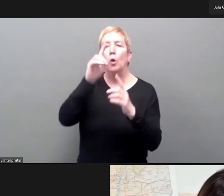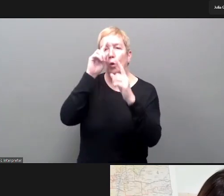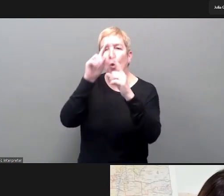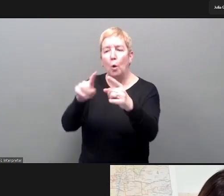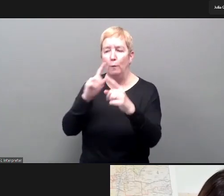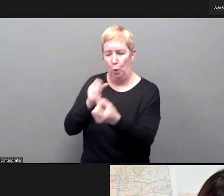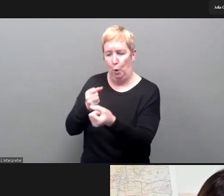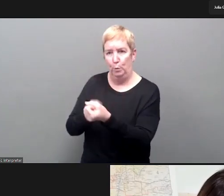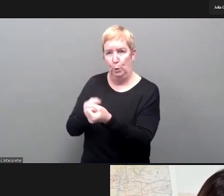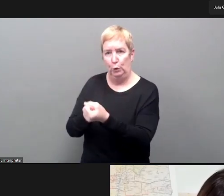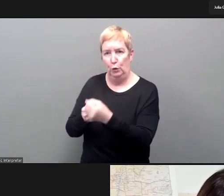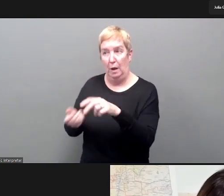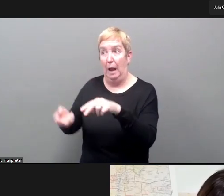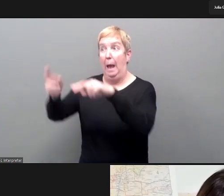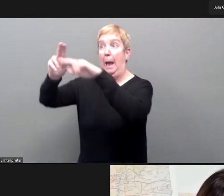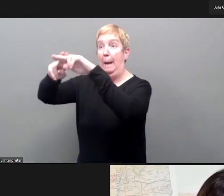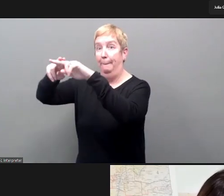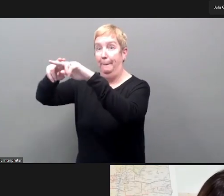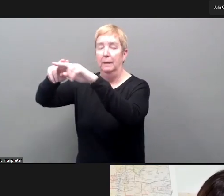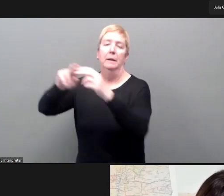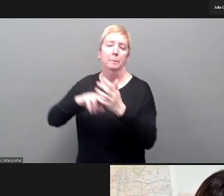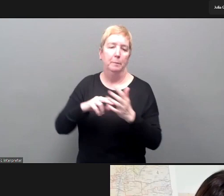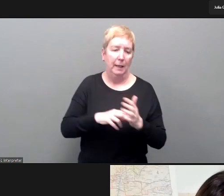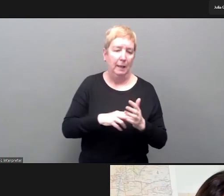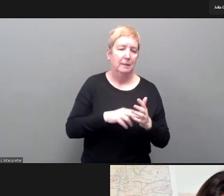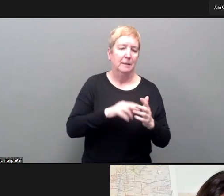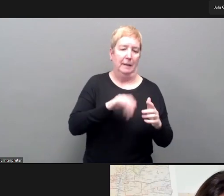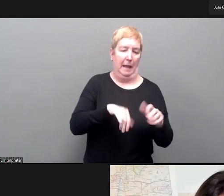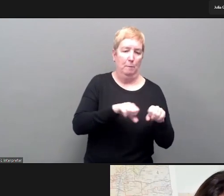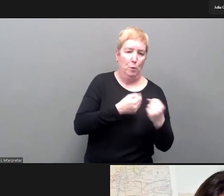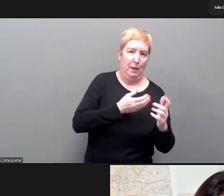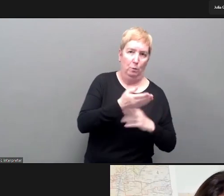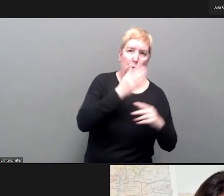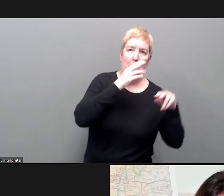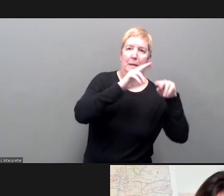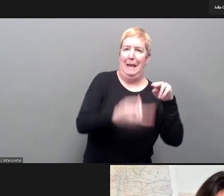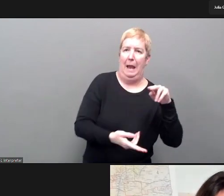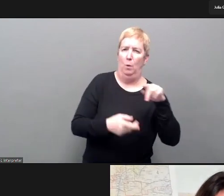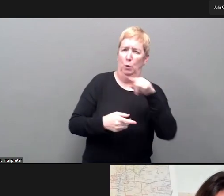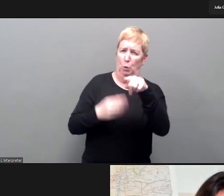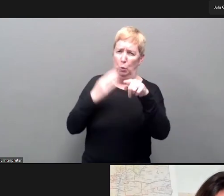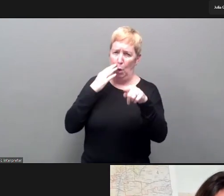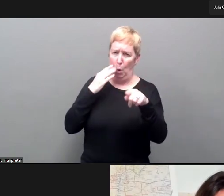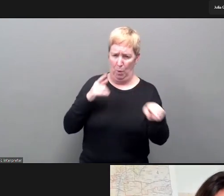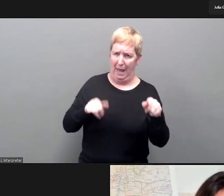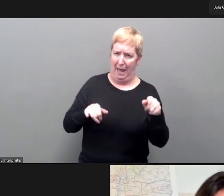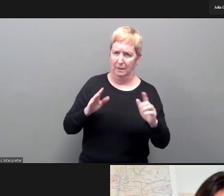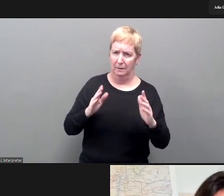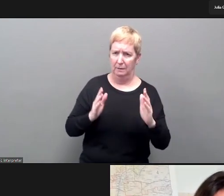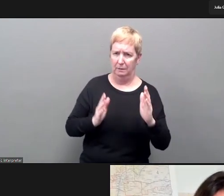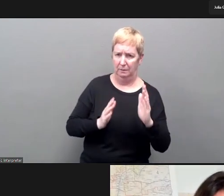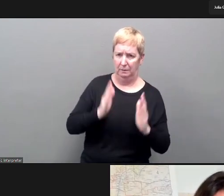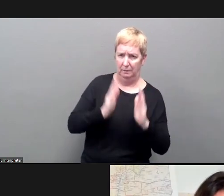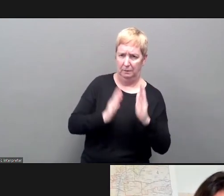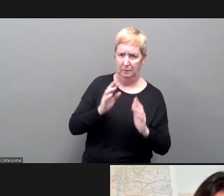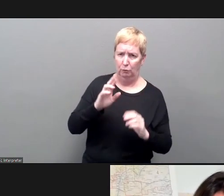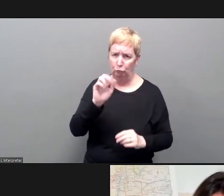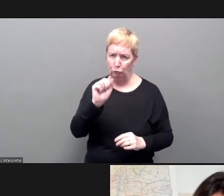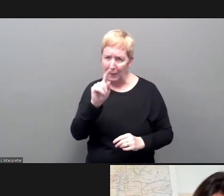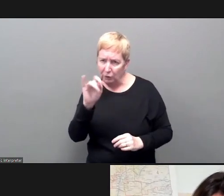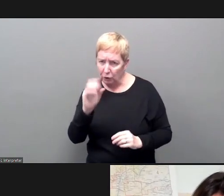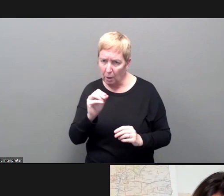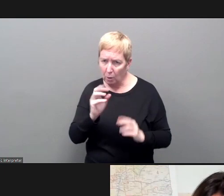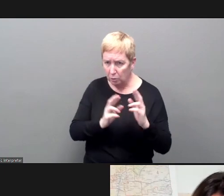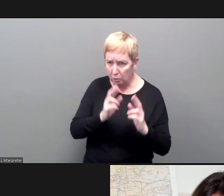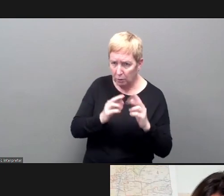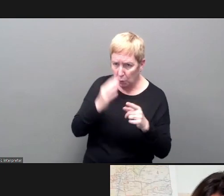maybe works against that slippage on the breakthrough case numbers. Does that make sense? Yeah, it totally